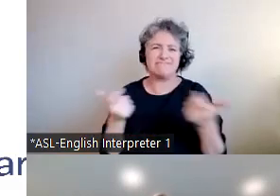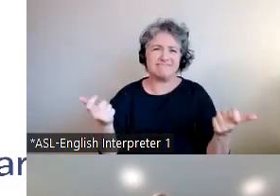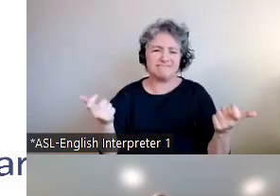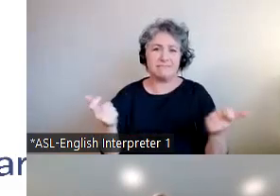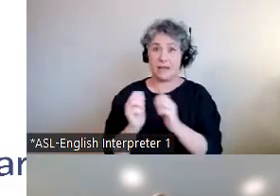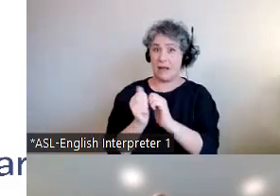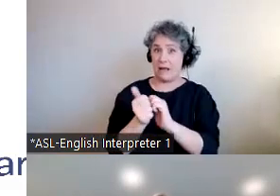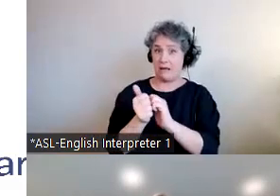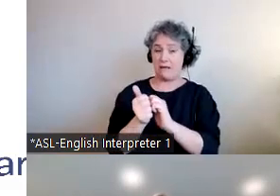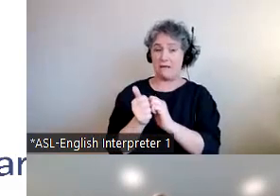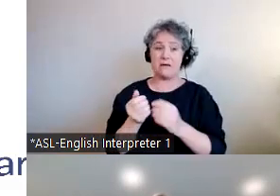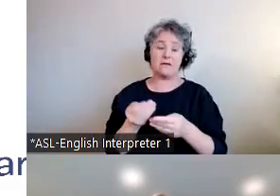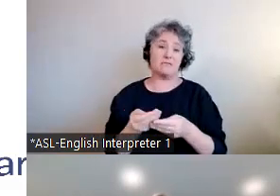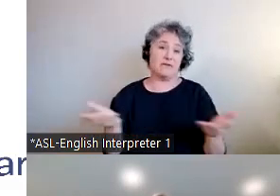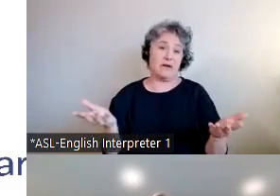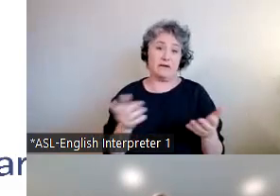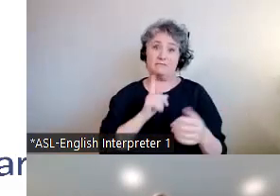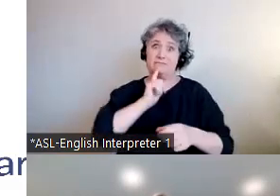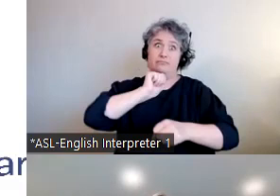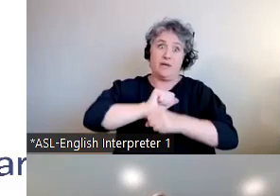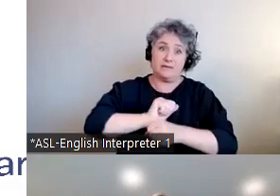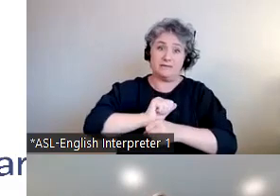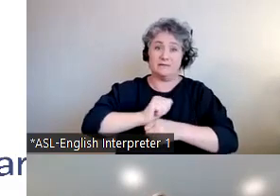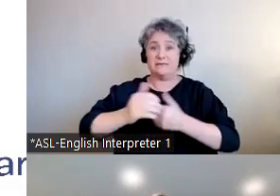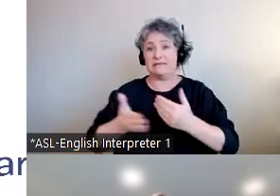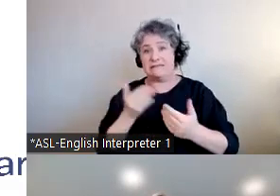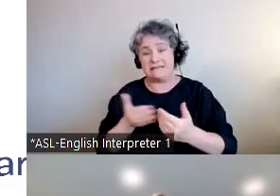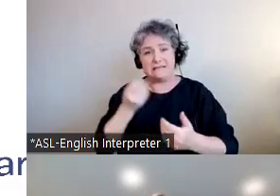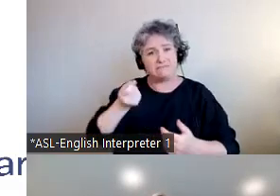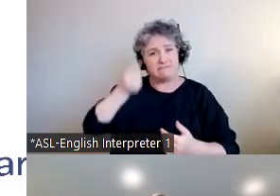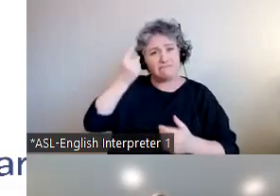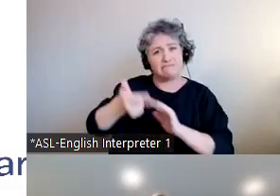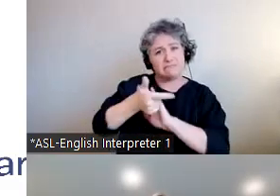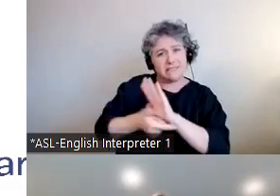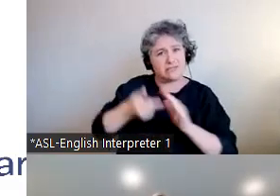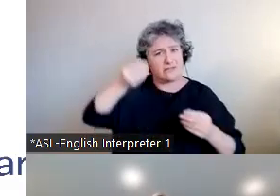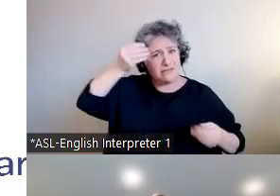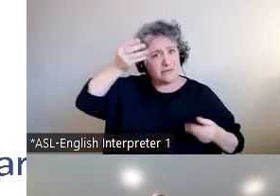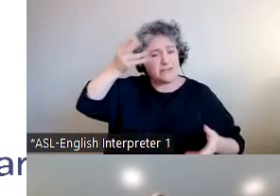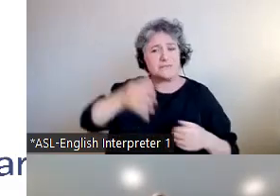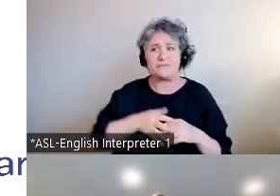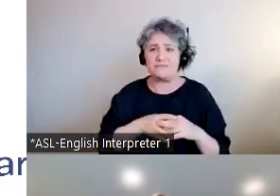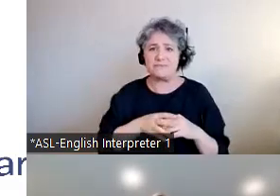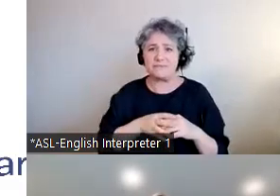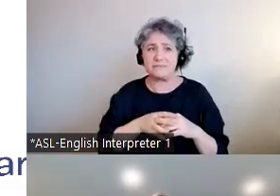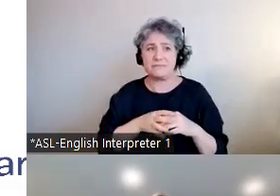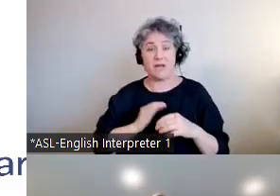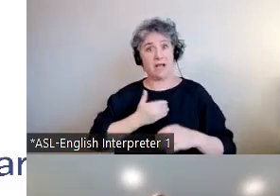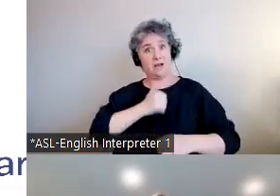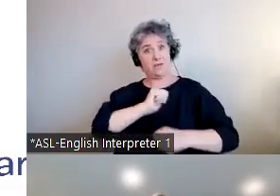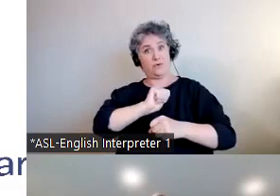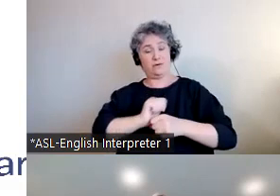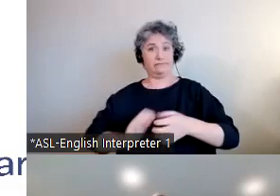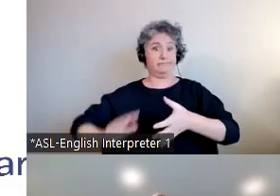by providing practical and easy to understand legal information. A very big part of our work